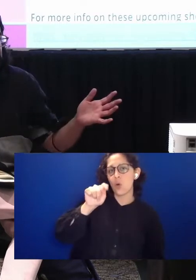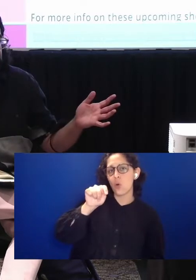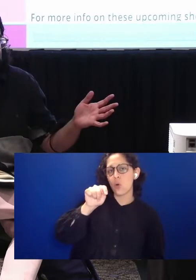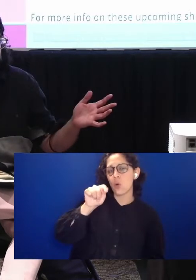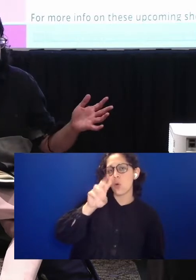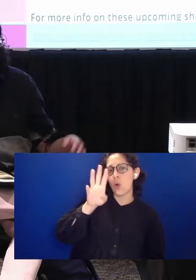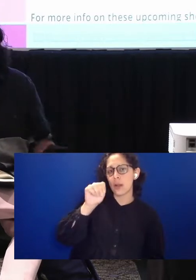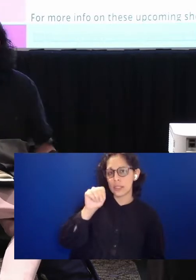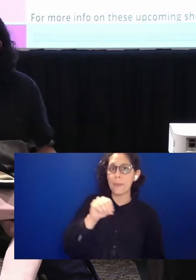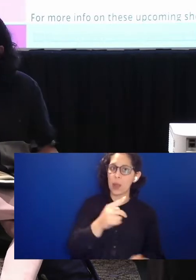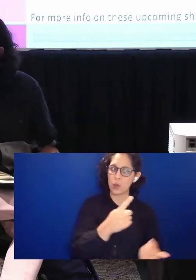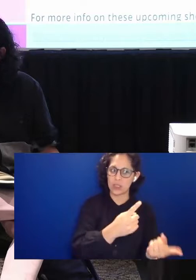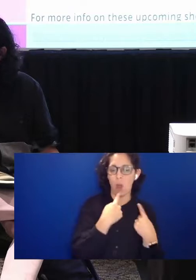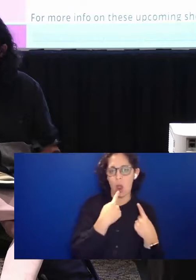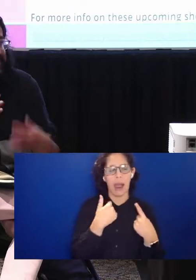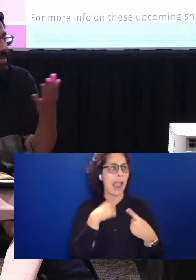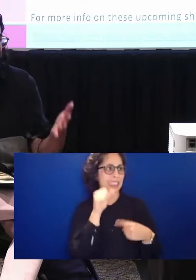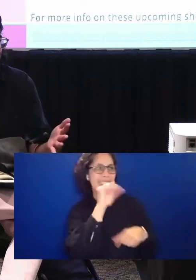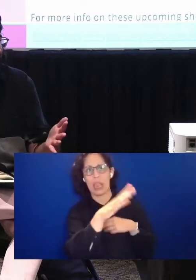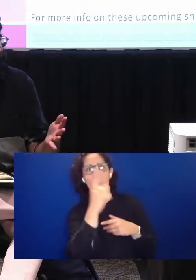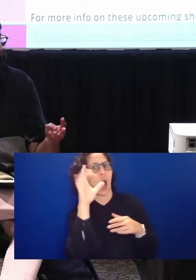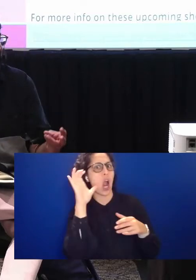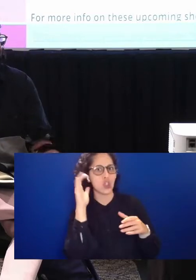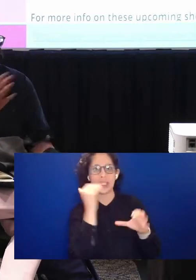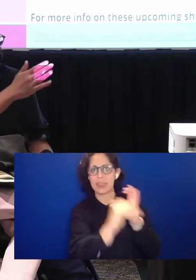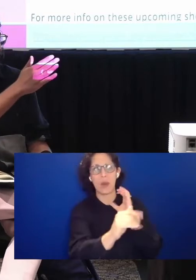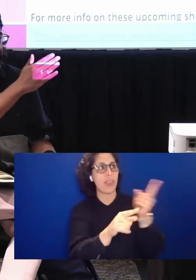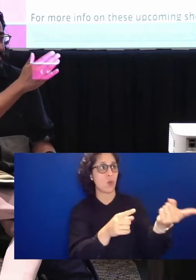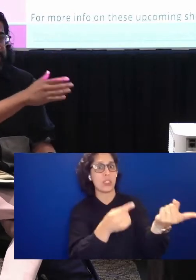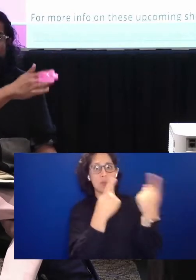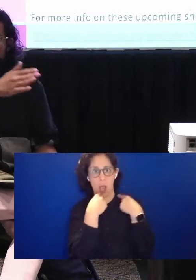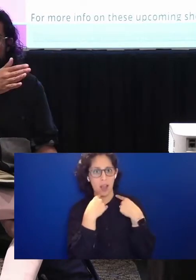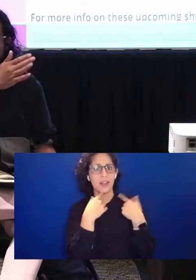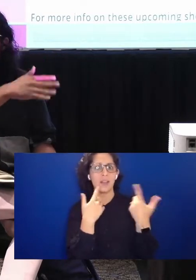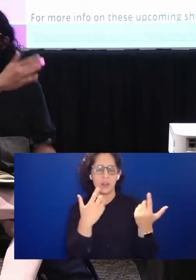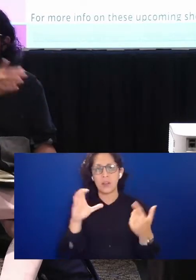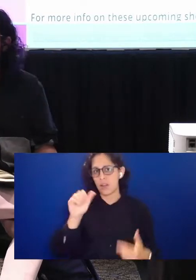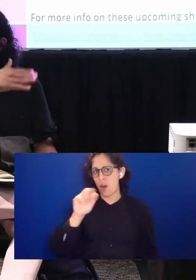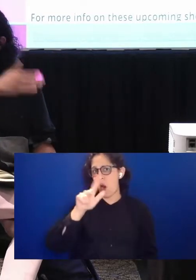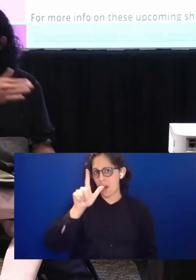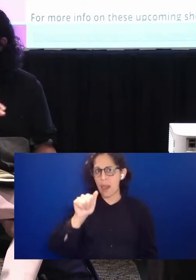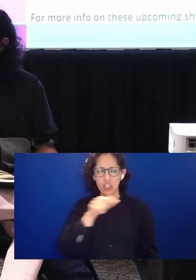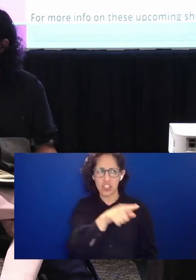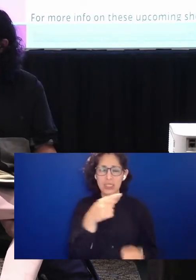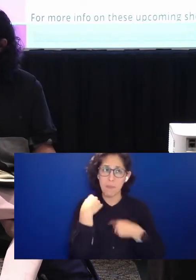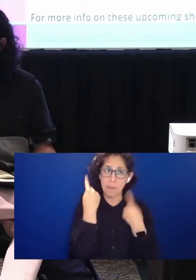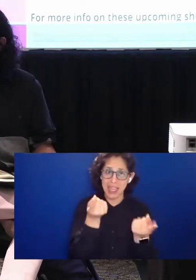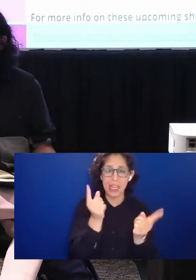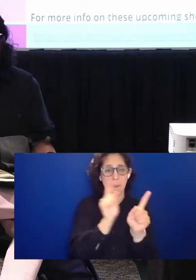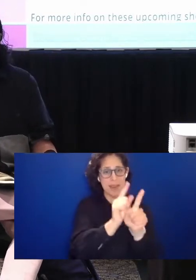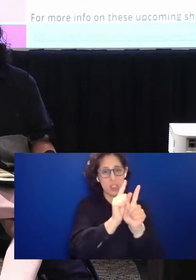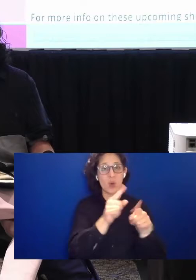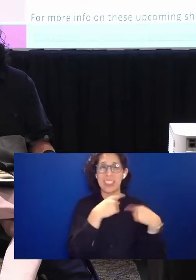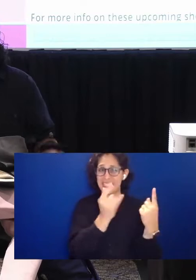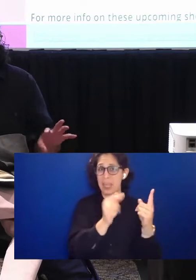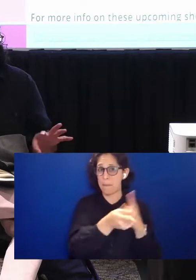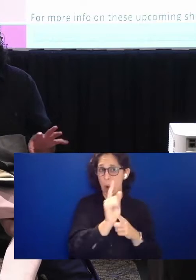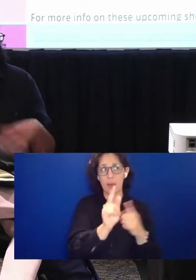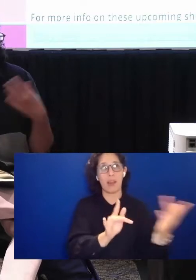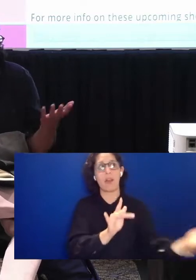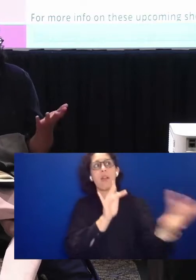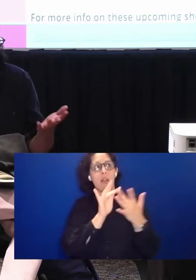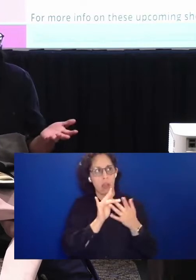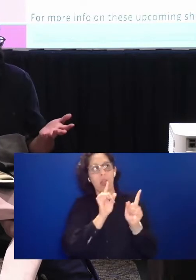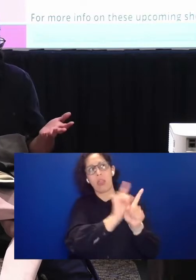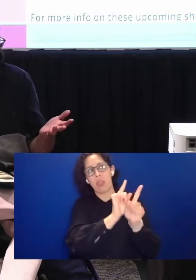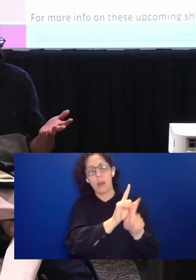sent 100 emails when I moved here, and one person responds, and that was Carla. And she's like been a mentor since that moment. But I grew